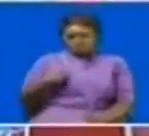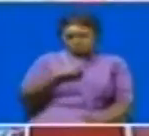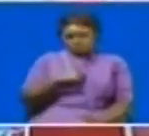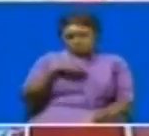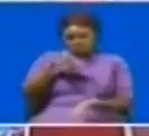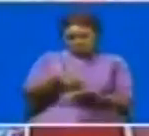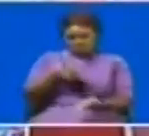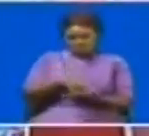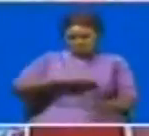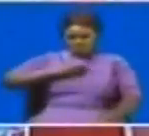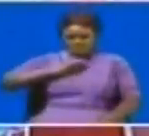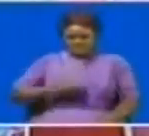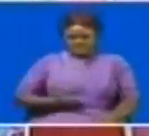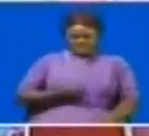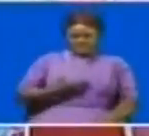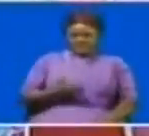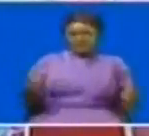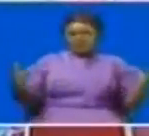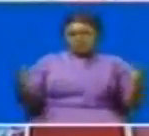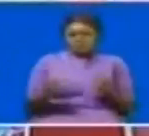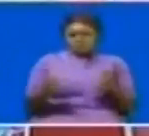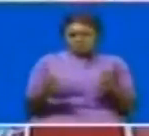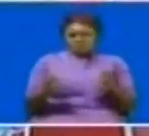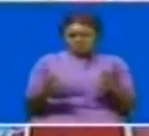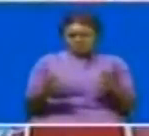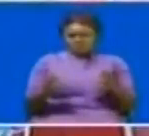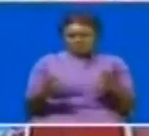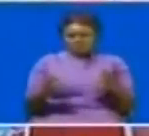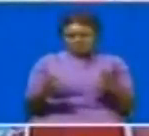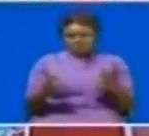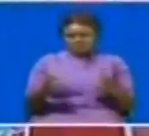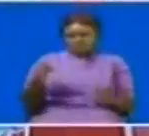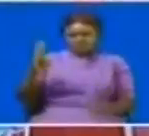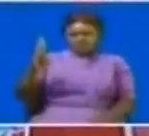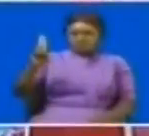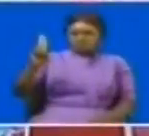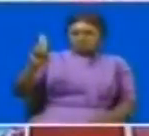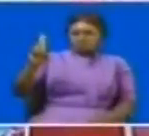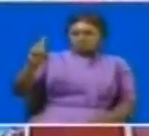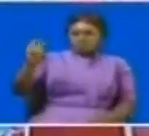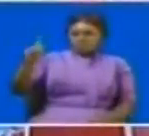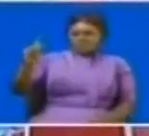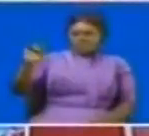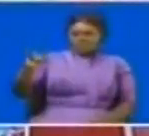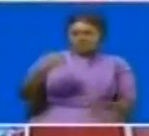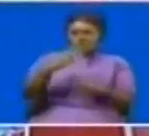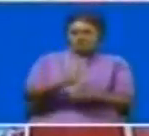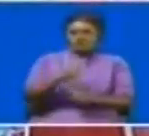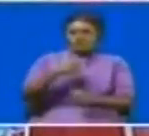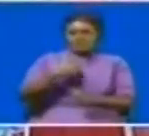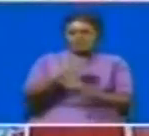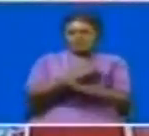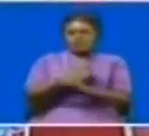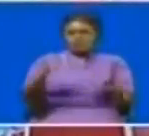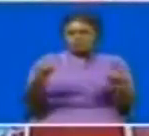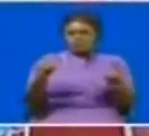Fortunate story, angry and mourning residents of Getarwet Treading Center in Bureti sub-county have expressed their lack of confidence